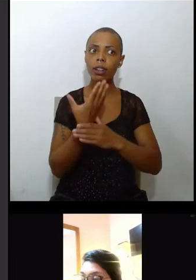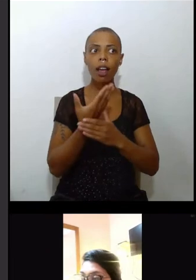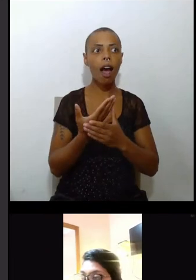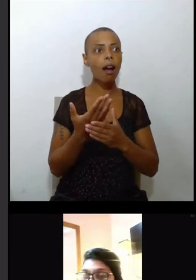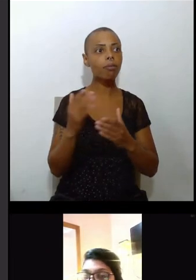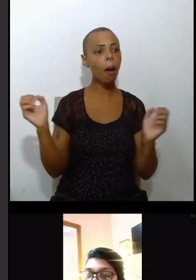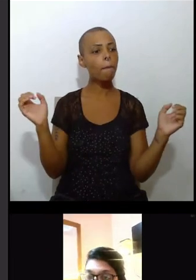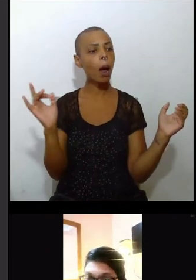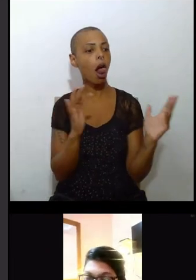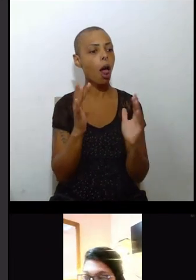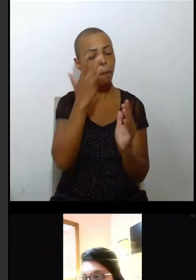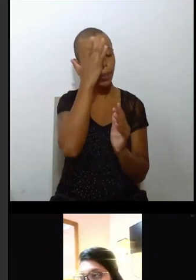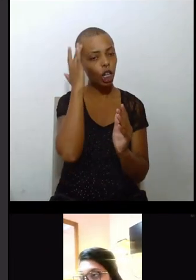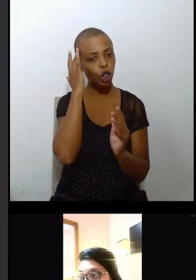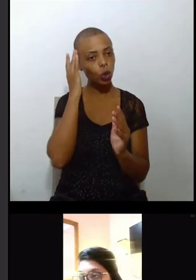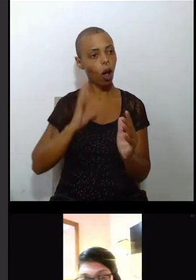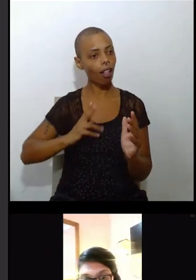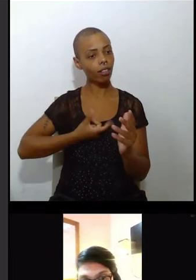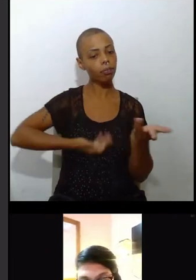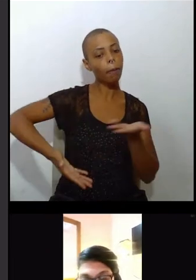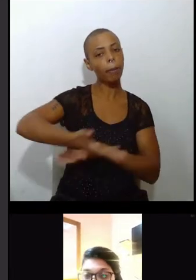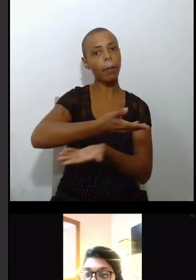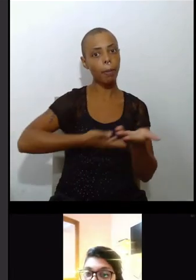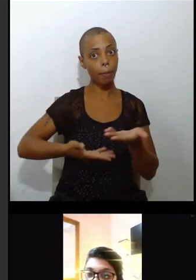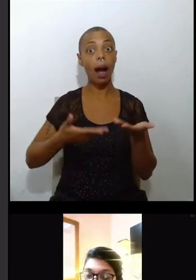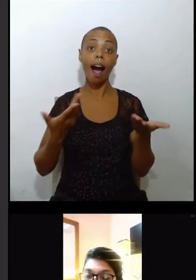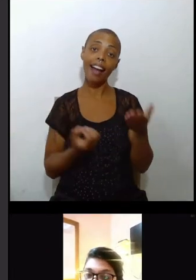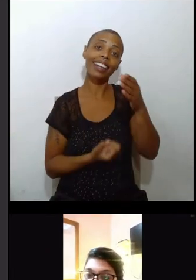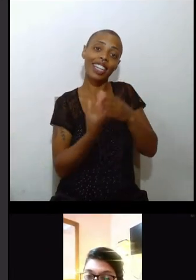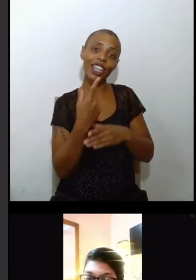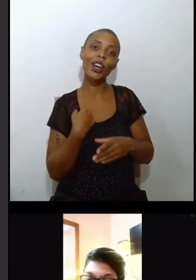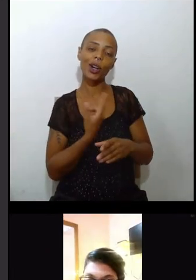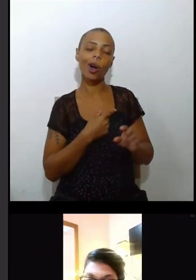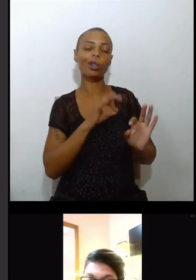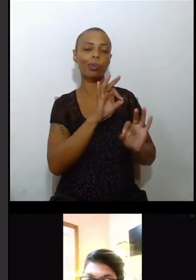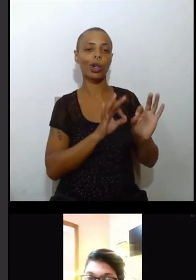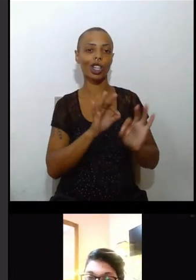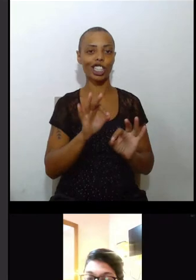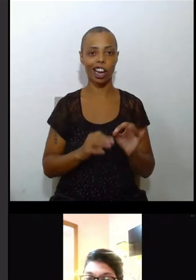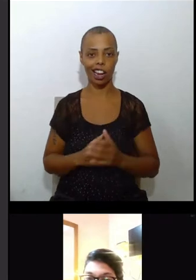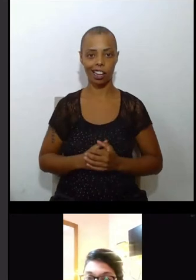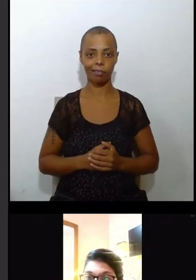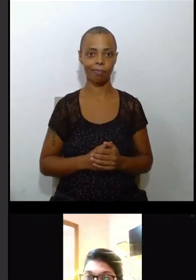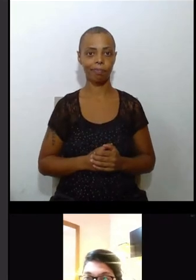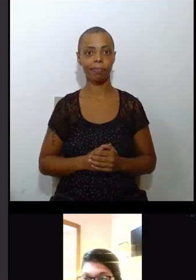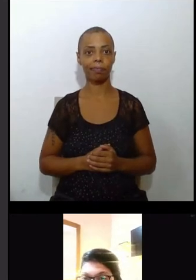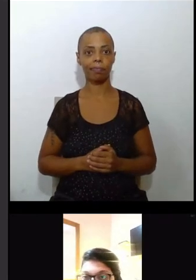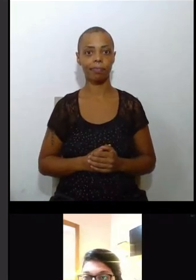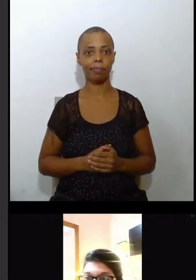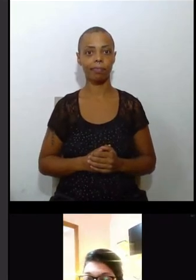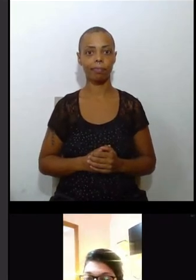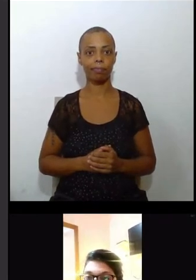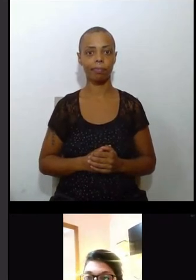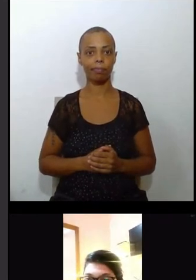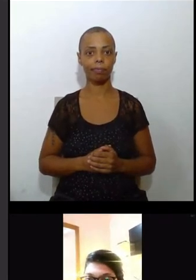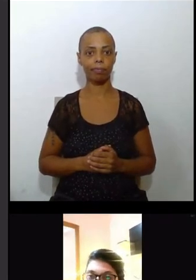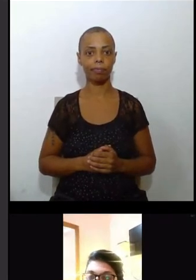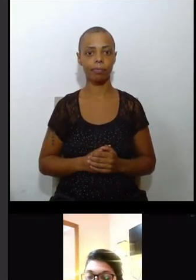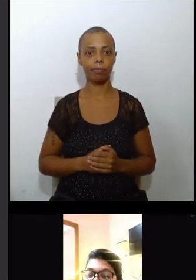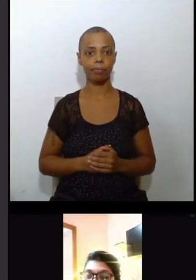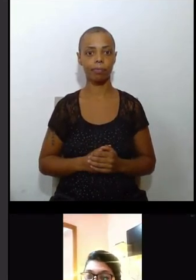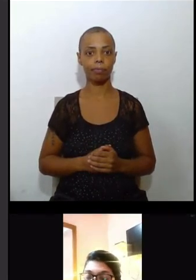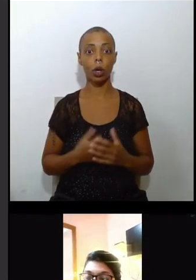community I am CIS and unfortunately in none of my transgender friends are able to access